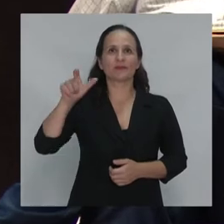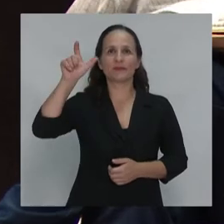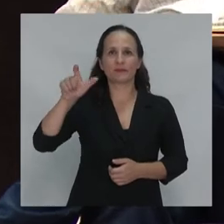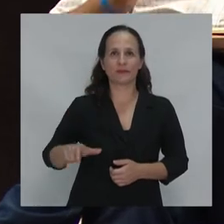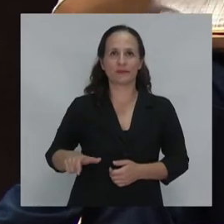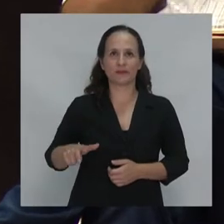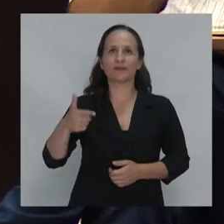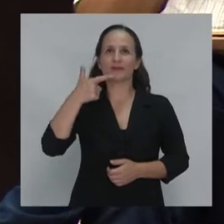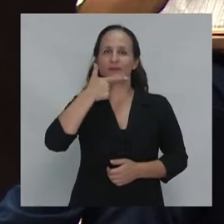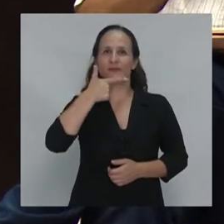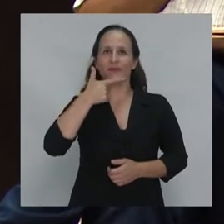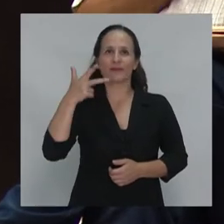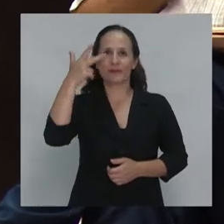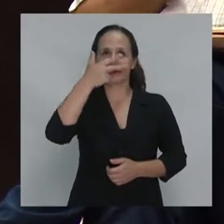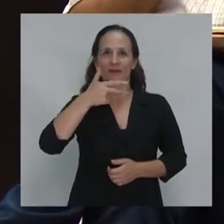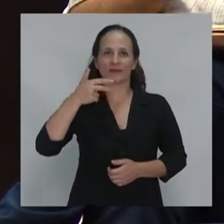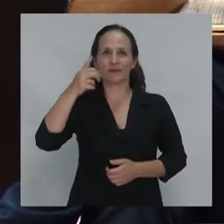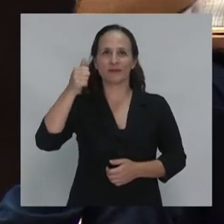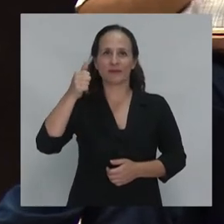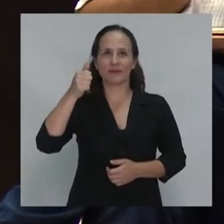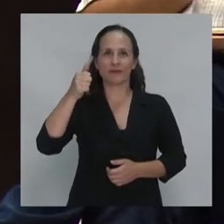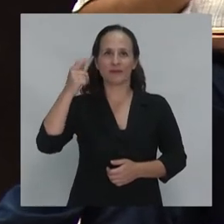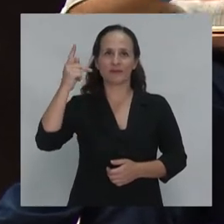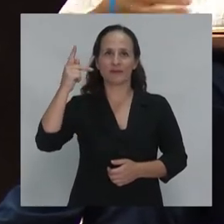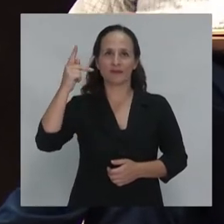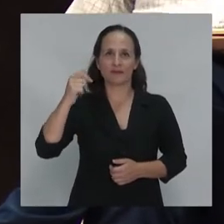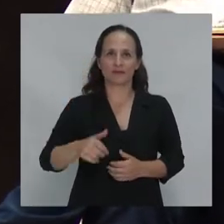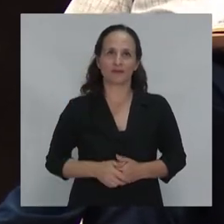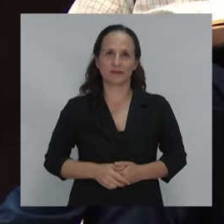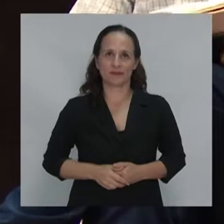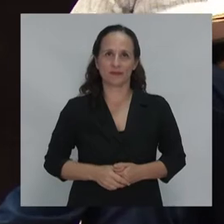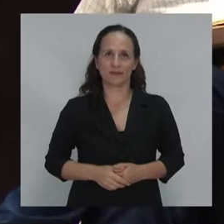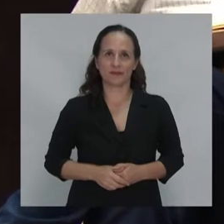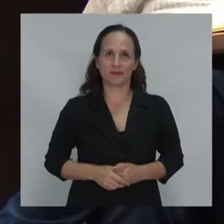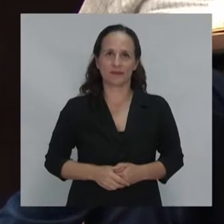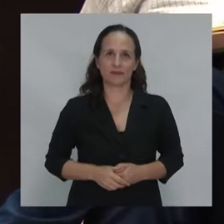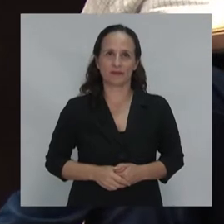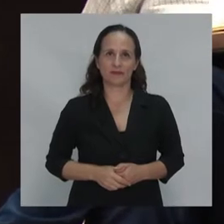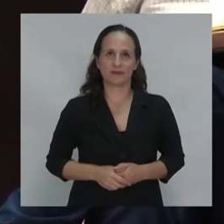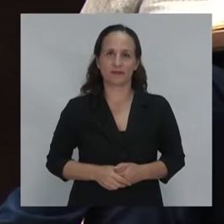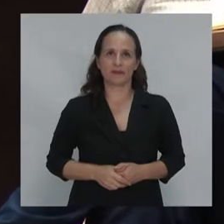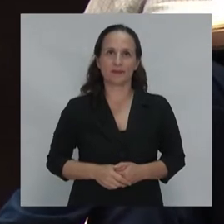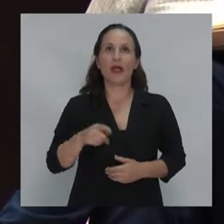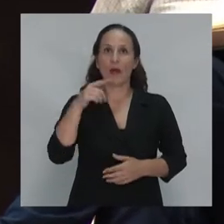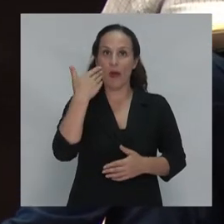sus 5 minutos por favor va a hablar en inglés también sigan los subtítulos acá arriba